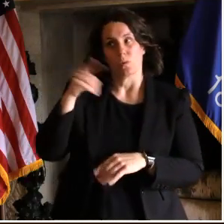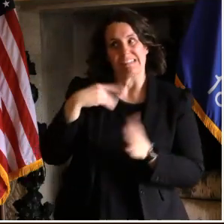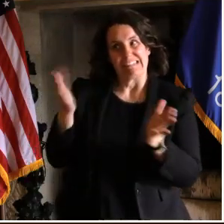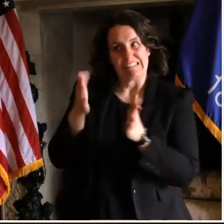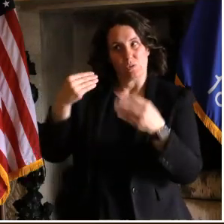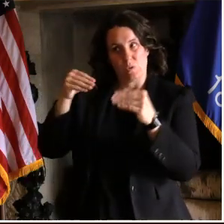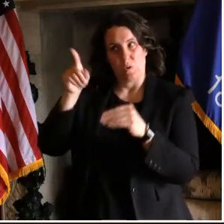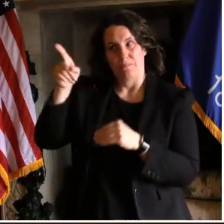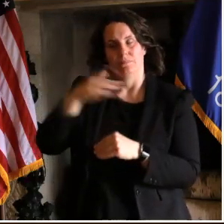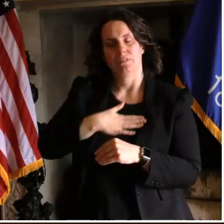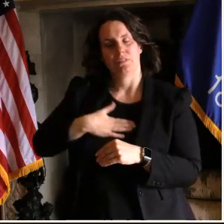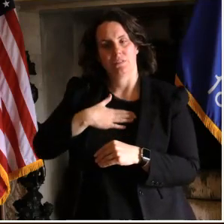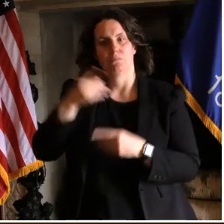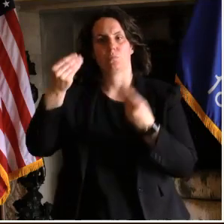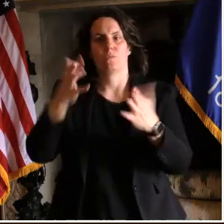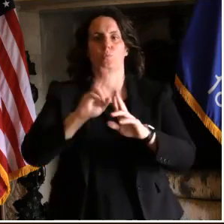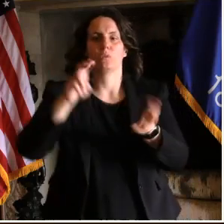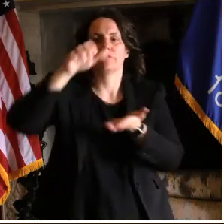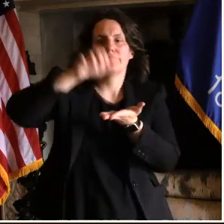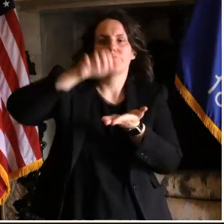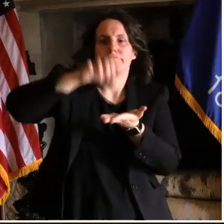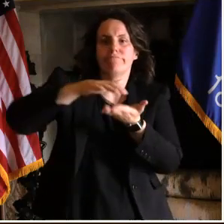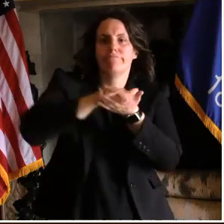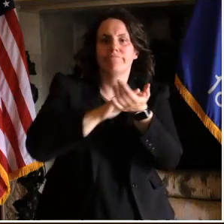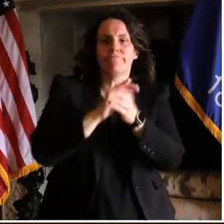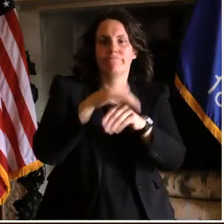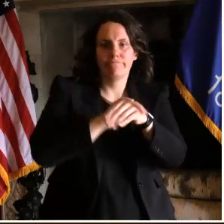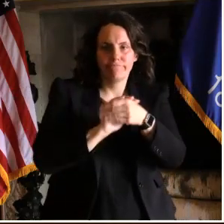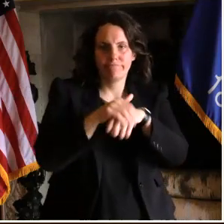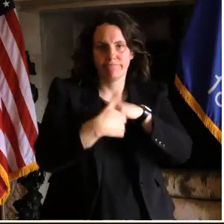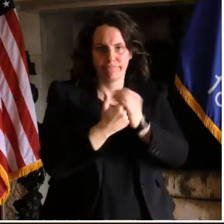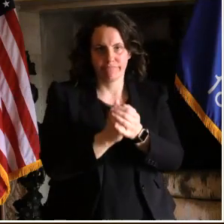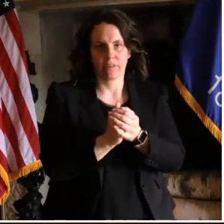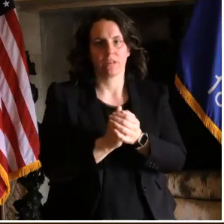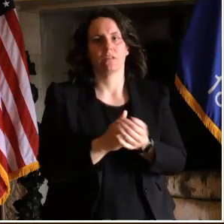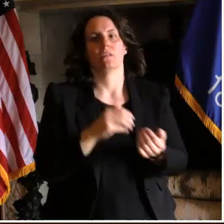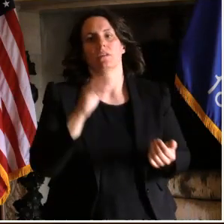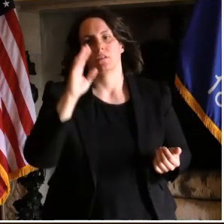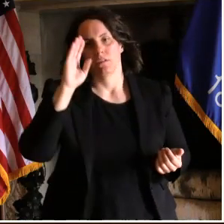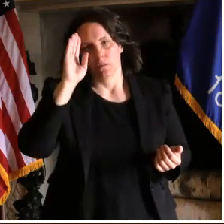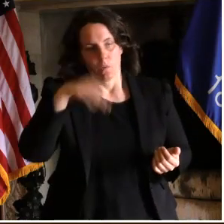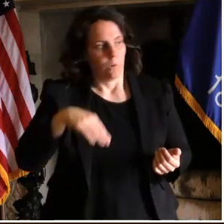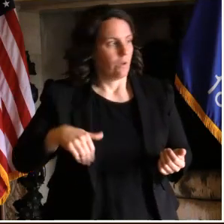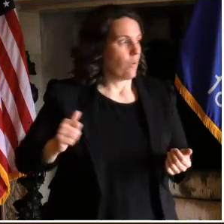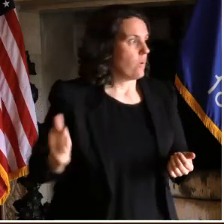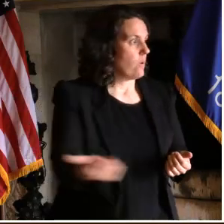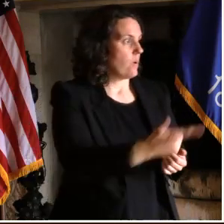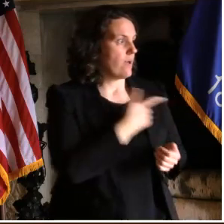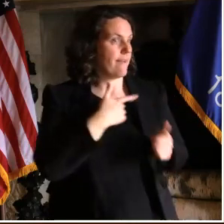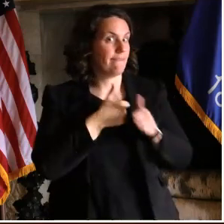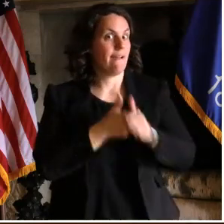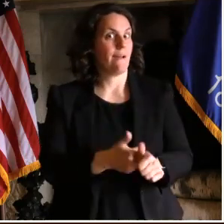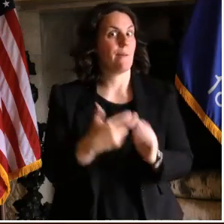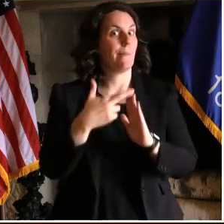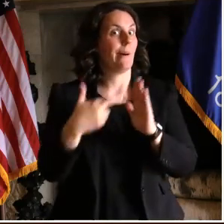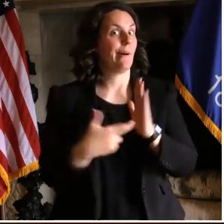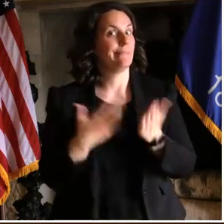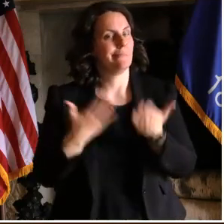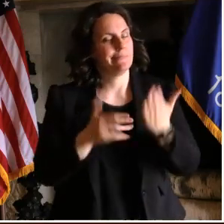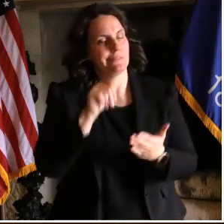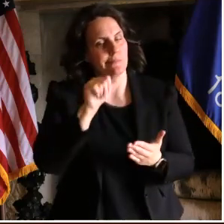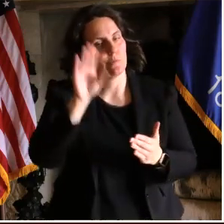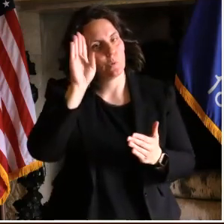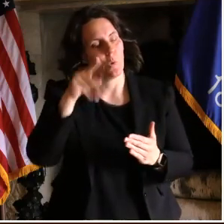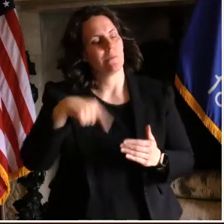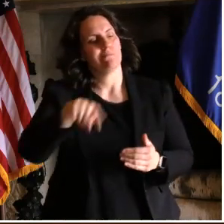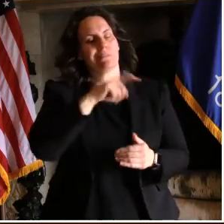sure that there is some distance. Obviously, not all places are doing it. Not all places can do it because of because there's